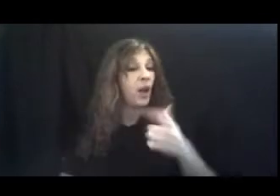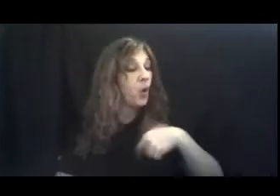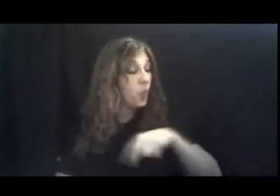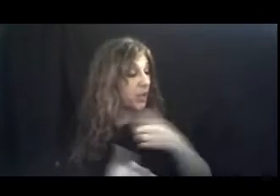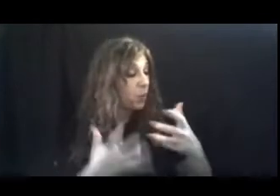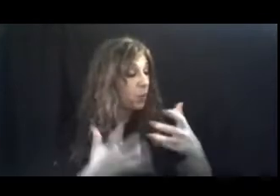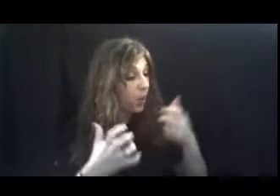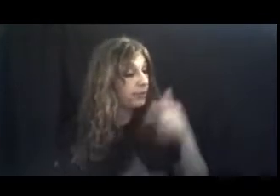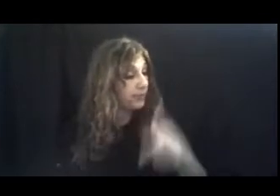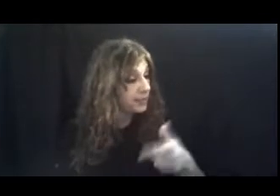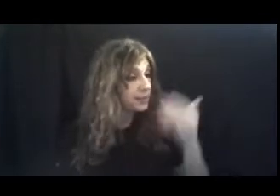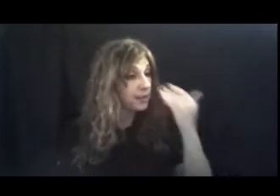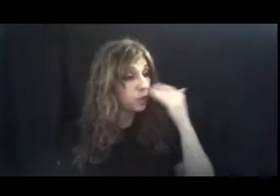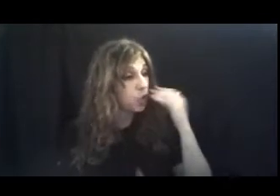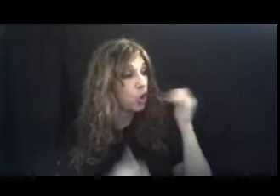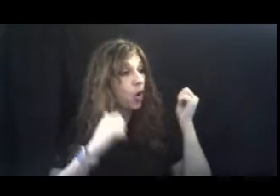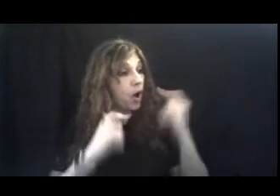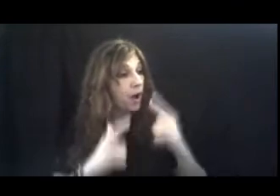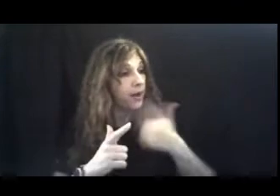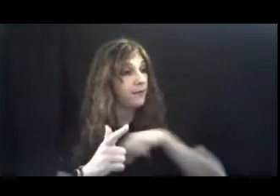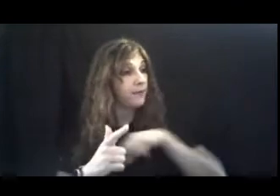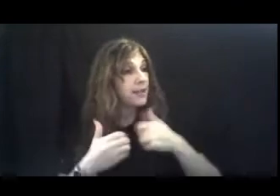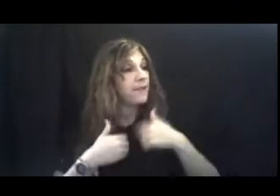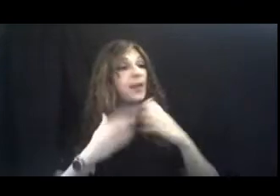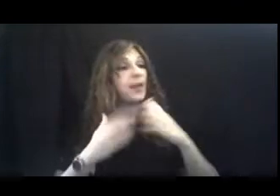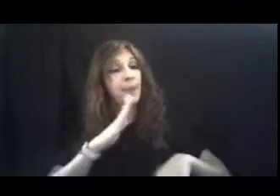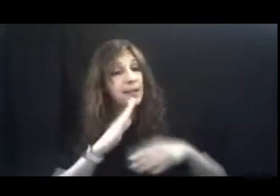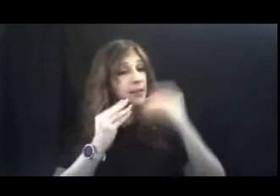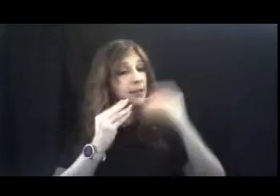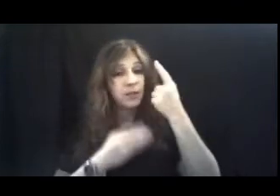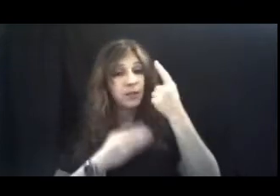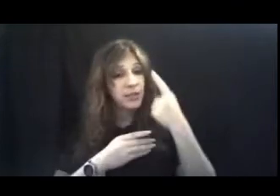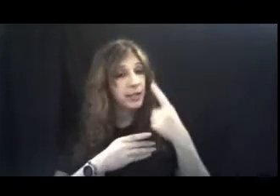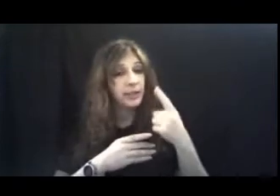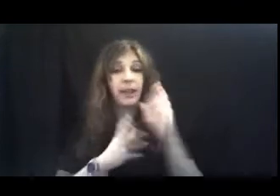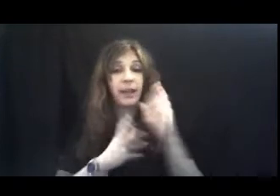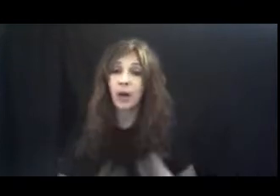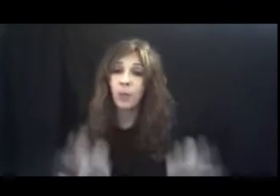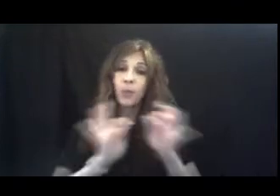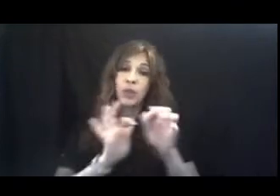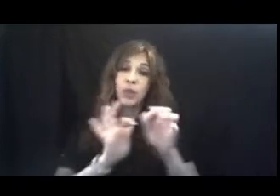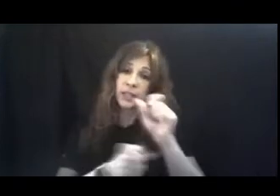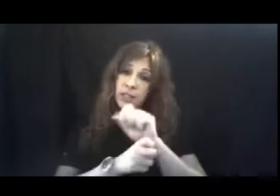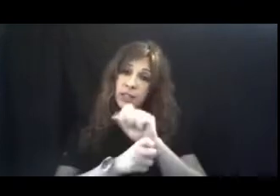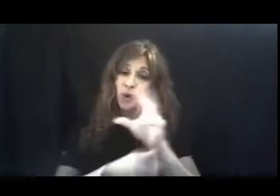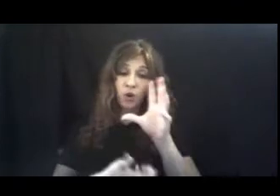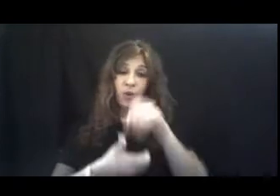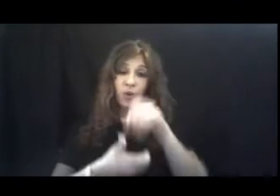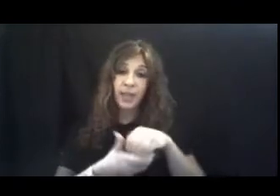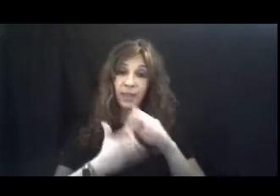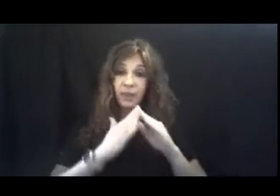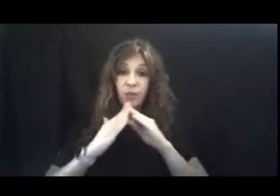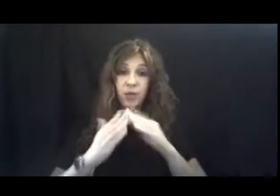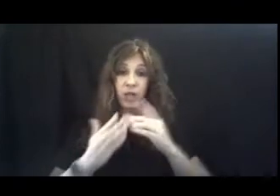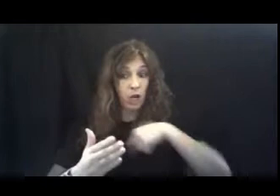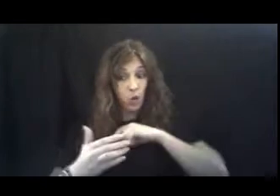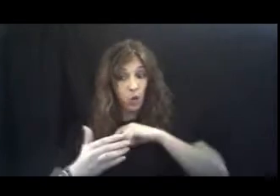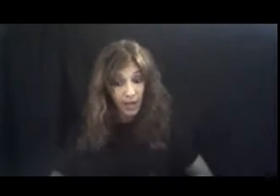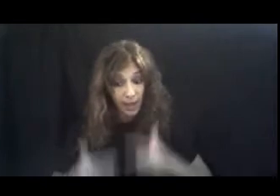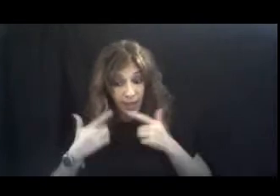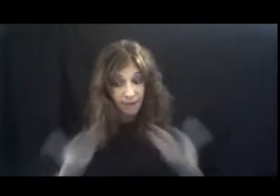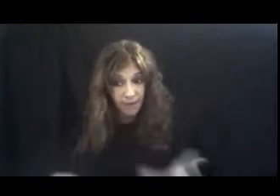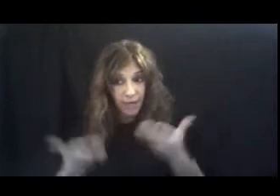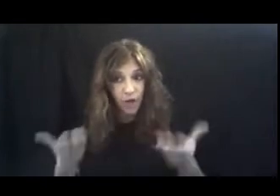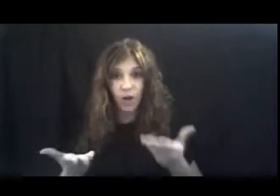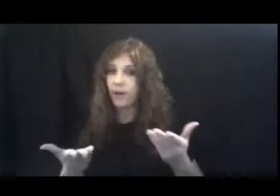us have the basic understanding on how important this work is within the community. We live here.